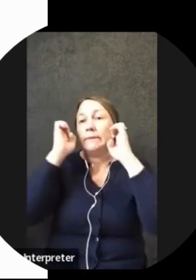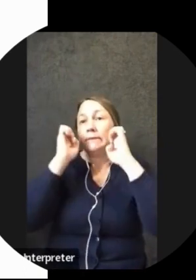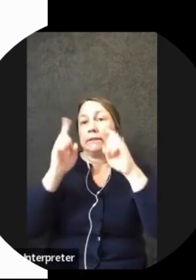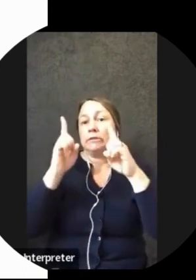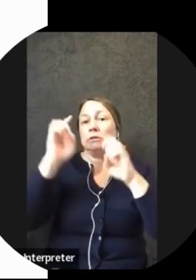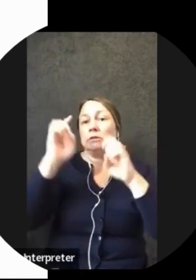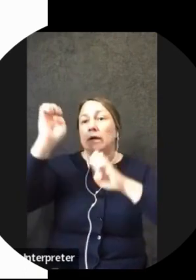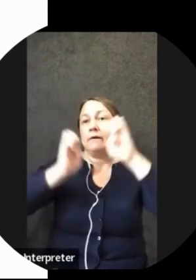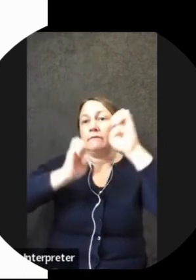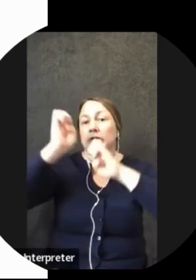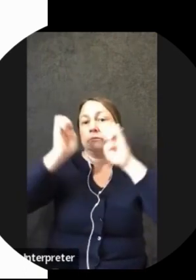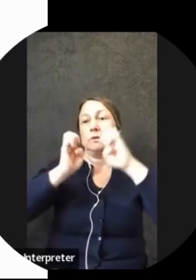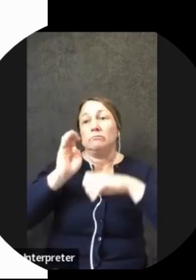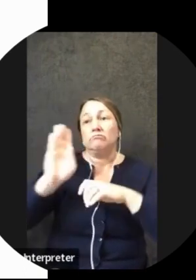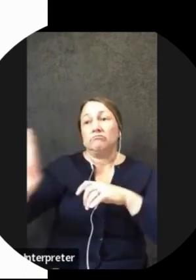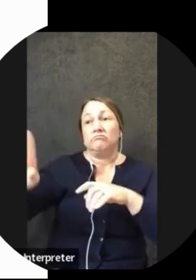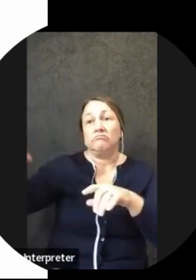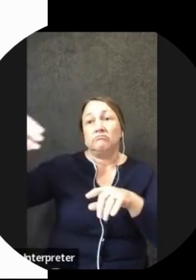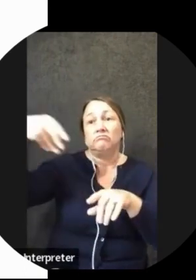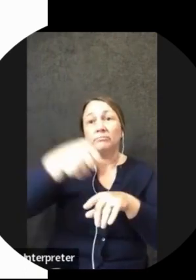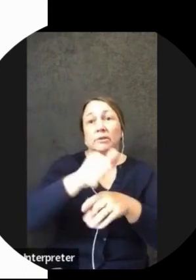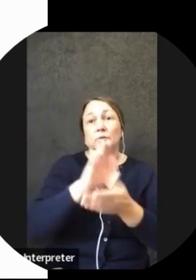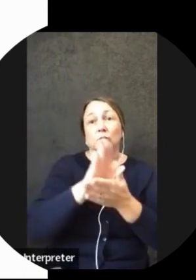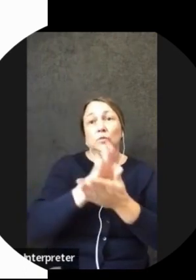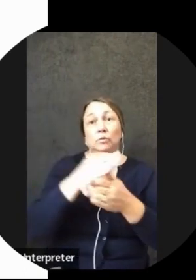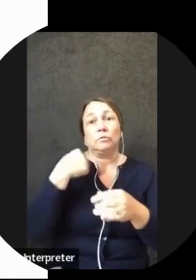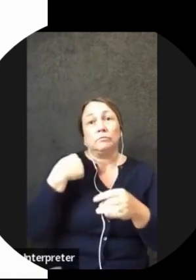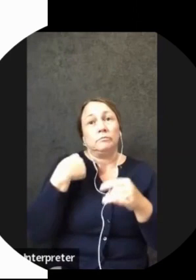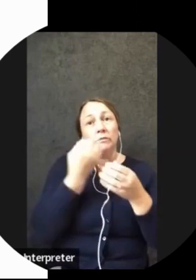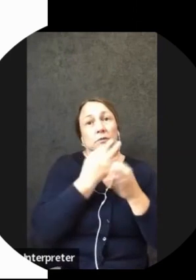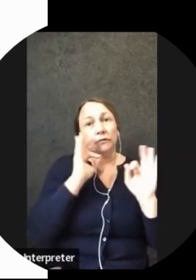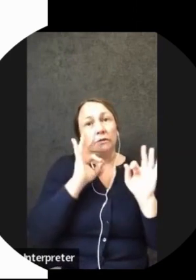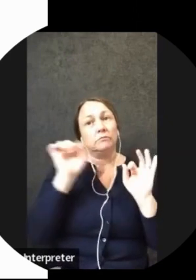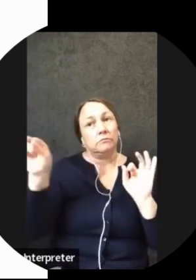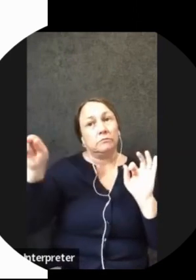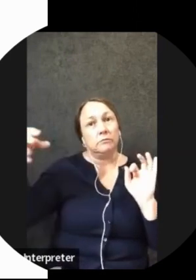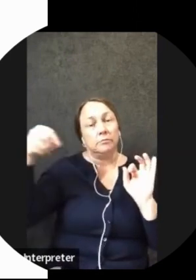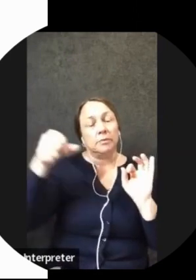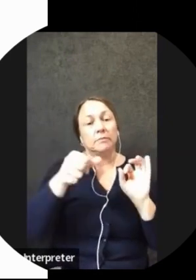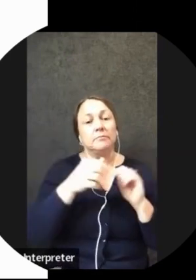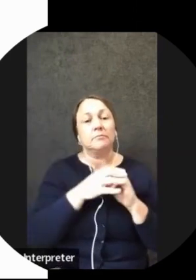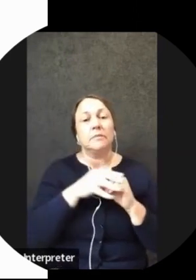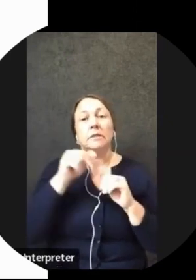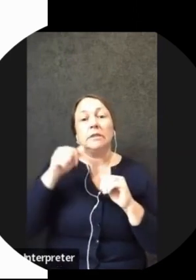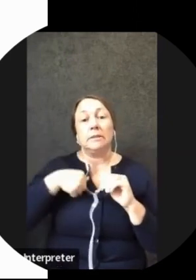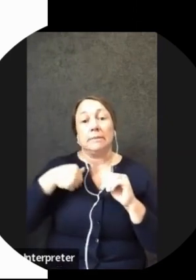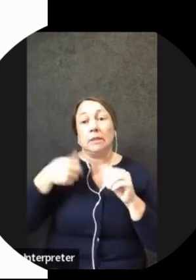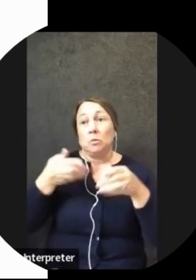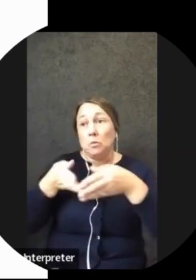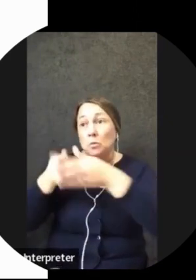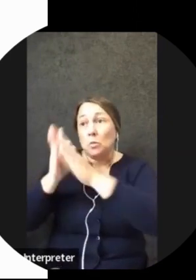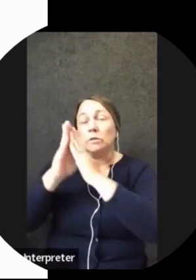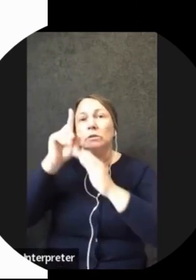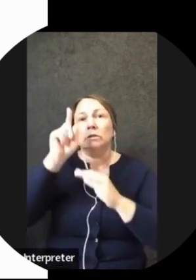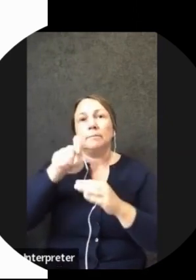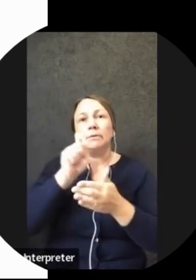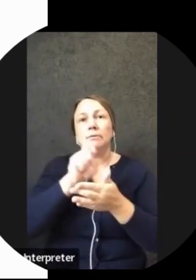the school district's cost. It's important to note that this request must be made in writing.